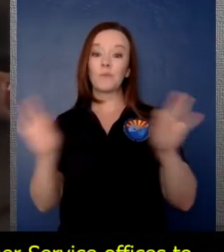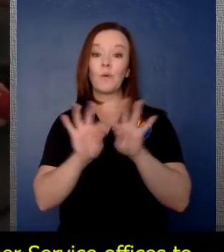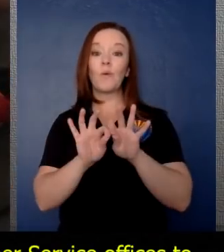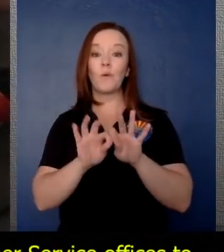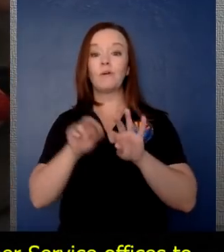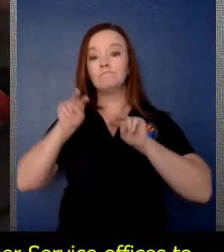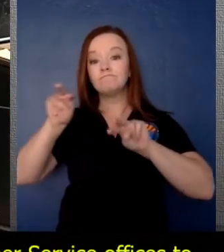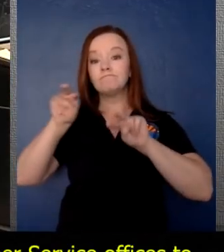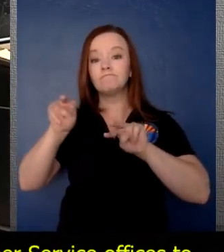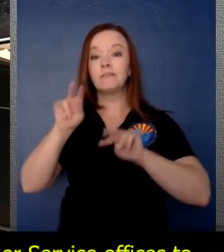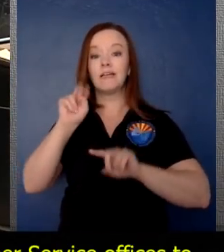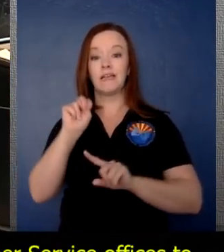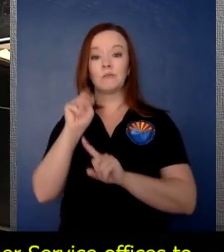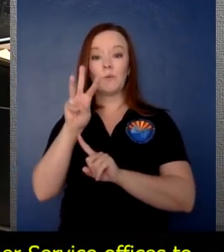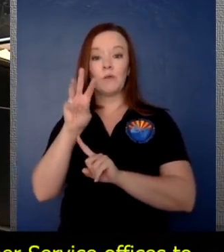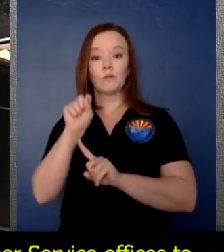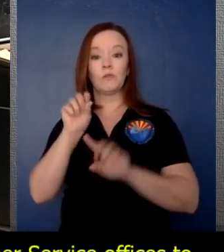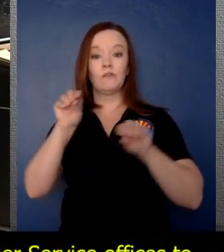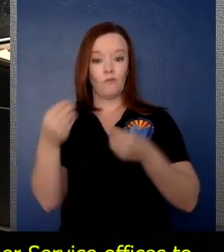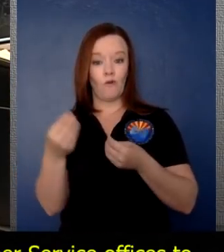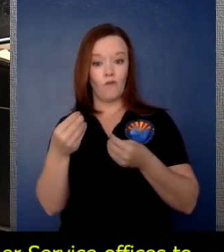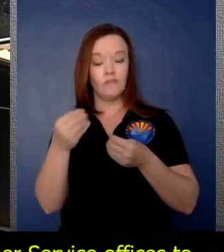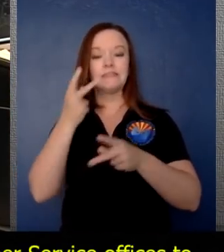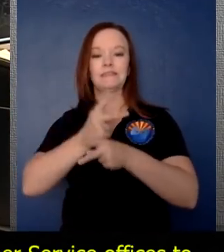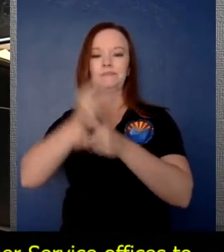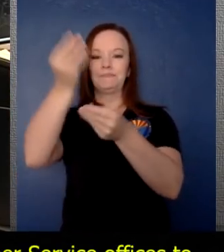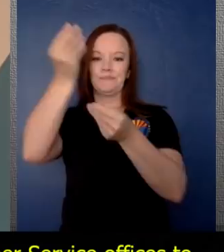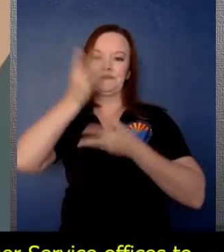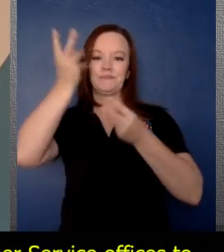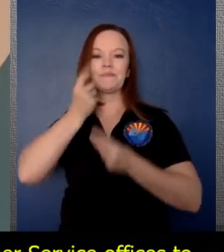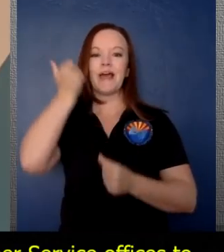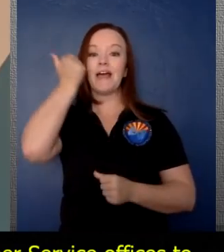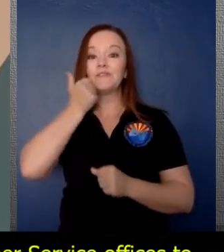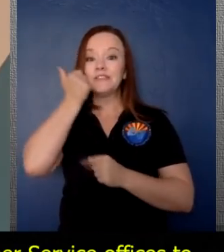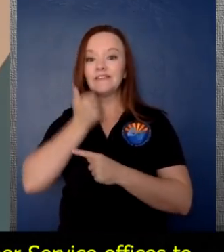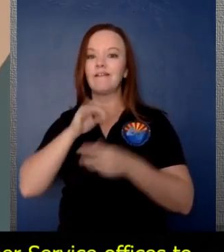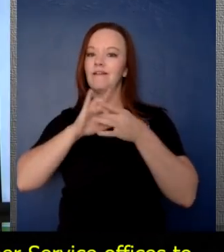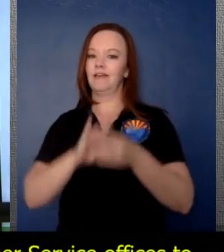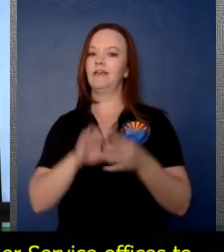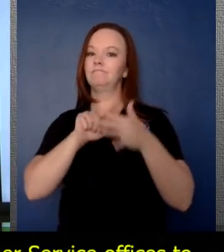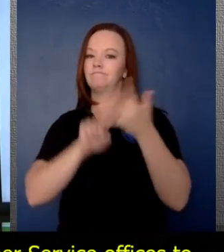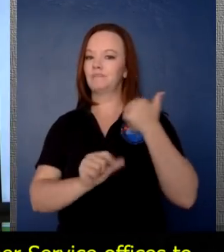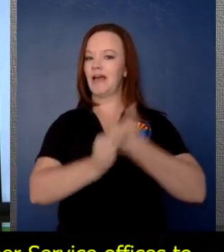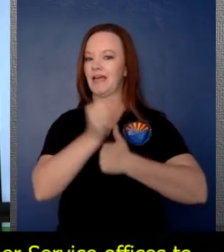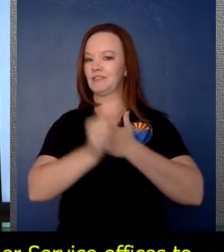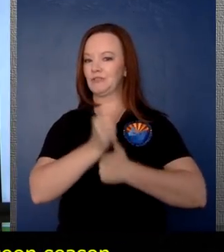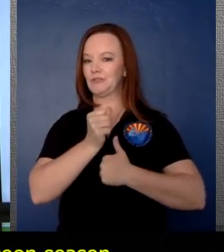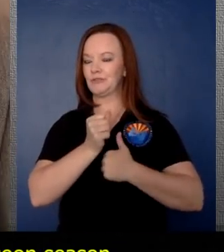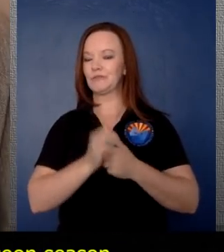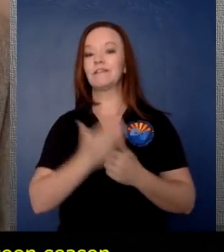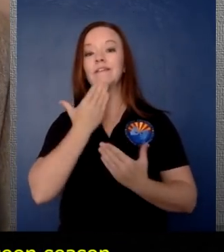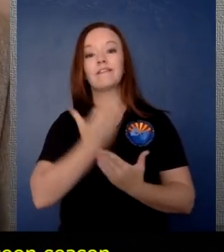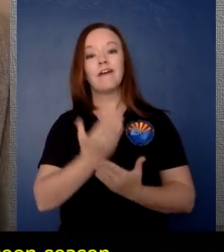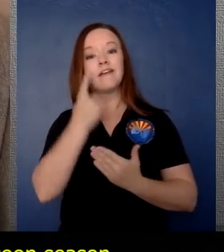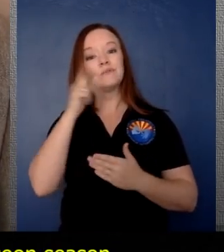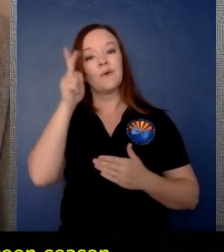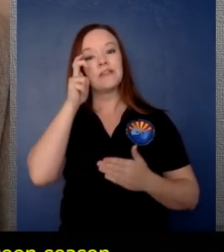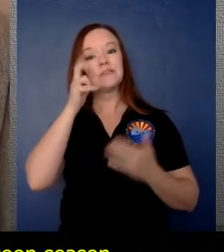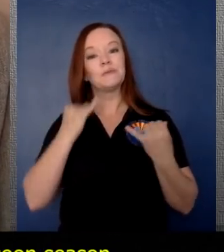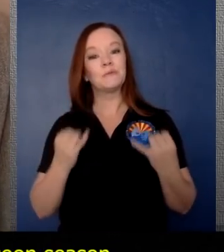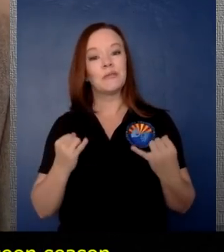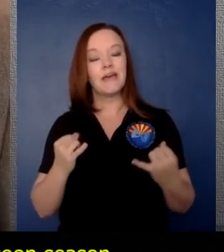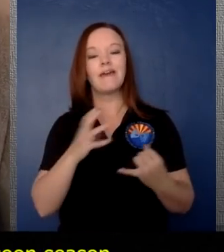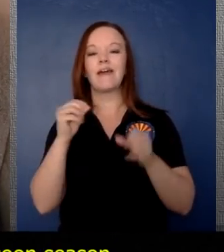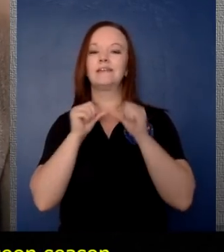extremely important to follow your local National Weather Service offices to stay informed each day on the potential weather hazards. Thanks for joining us